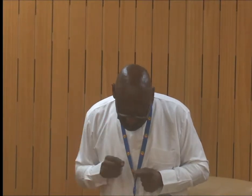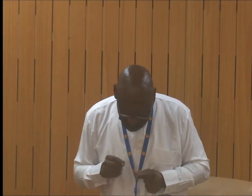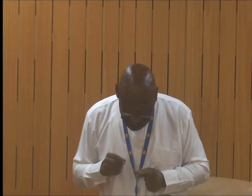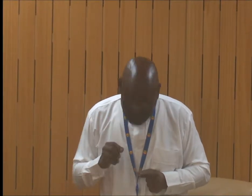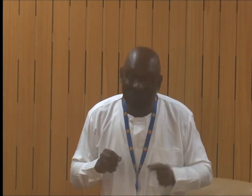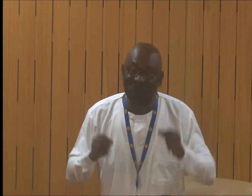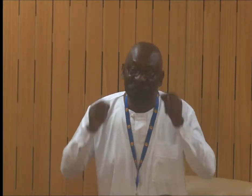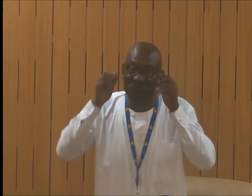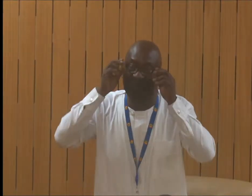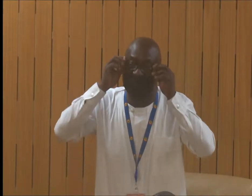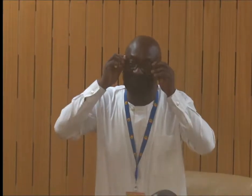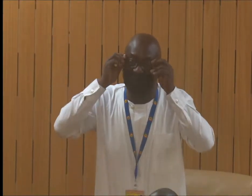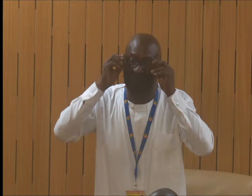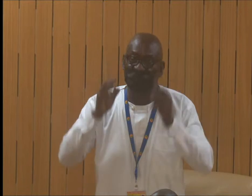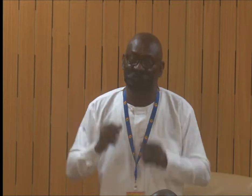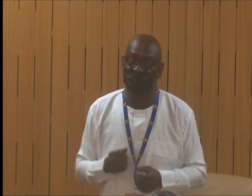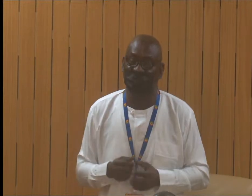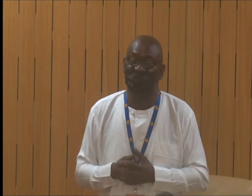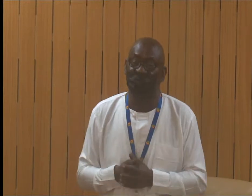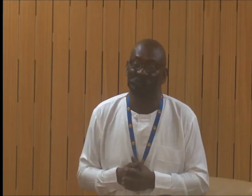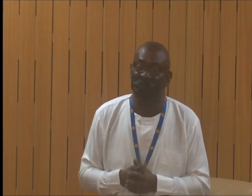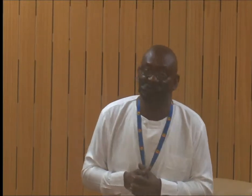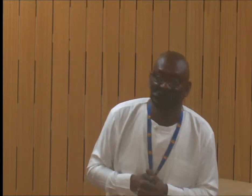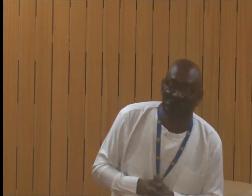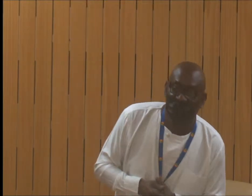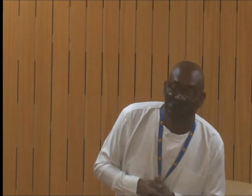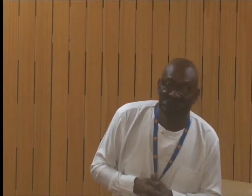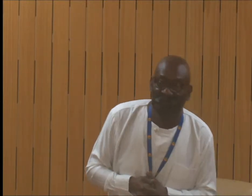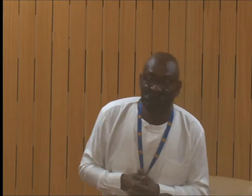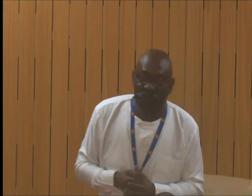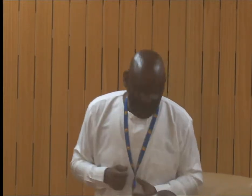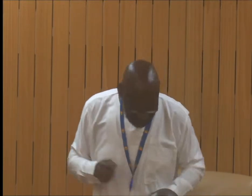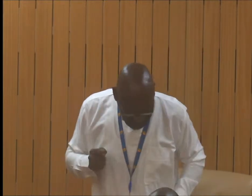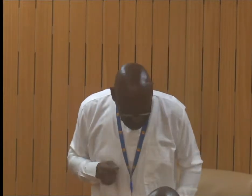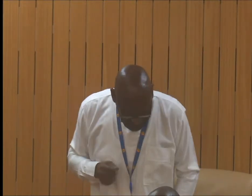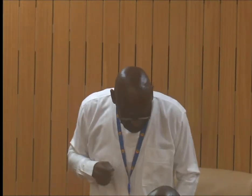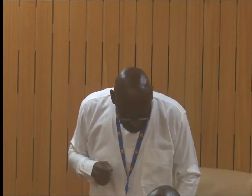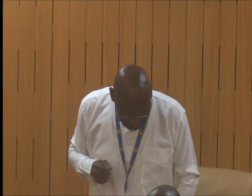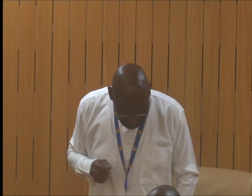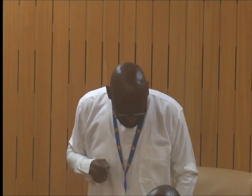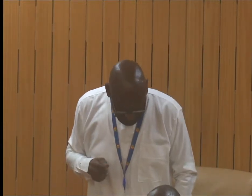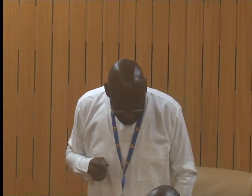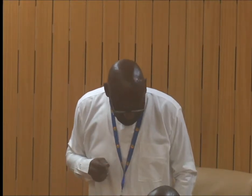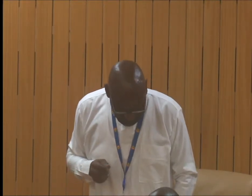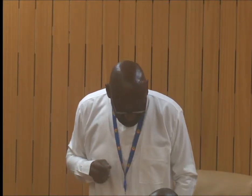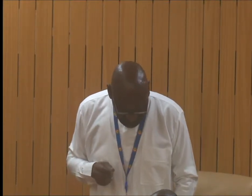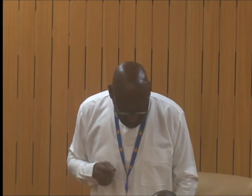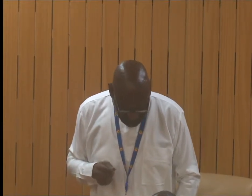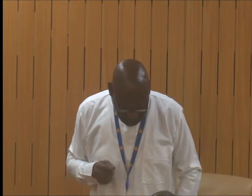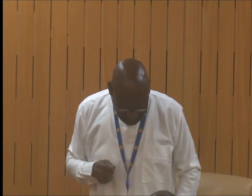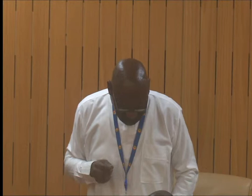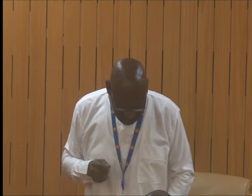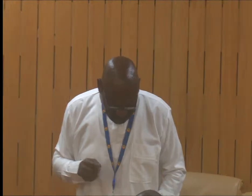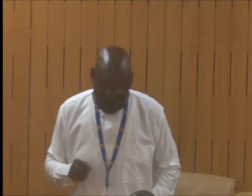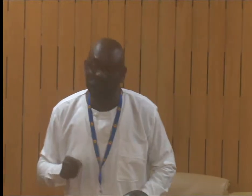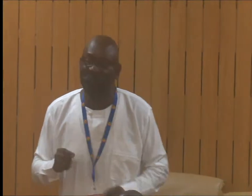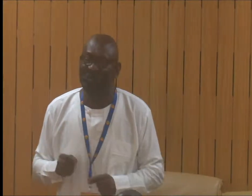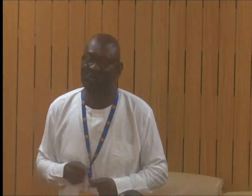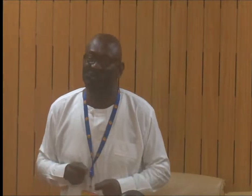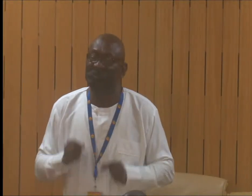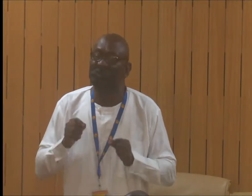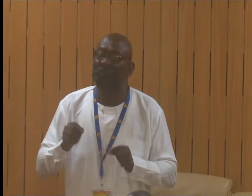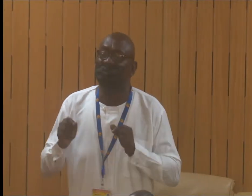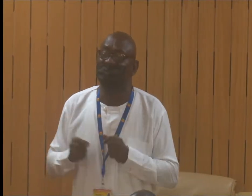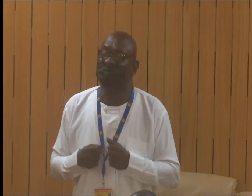2020, when the sword cutting ceremony was performed, it was categorically stated that GNPC has